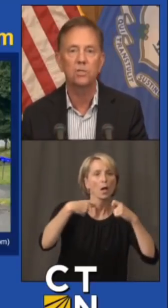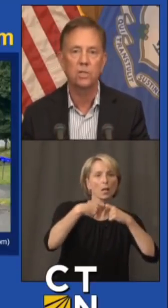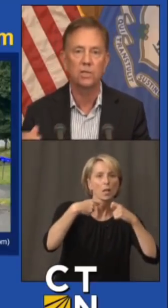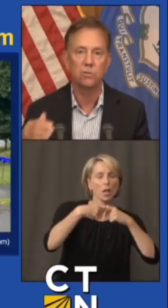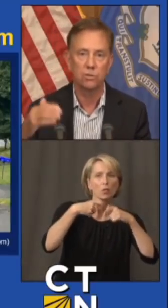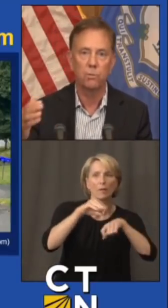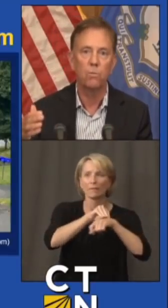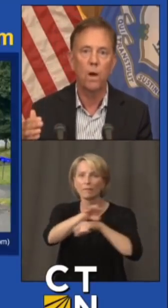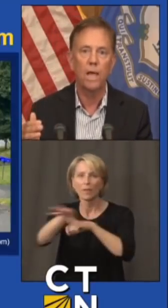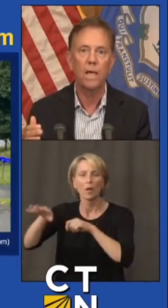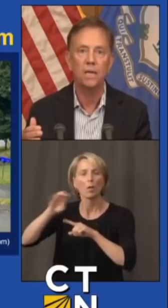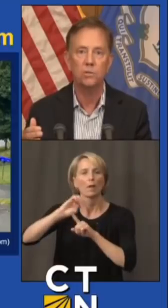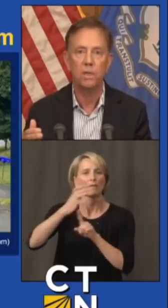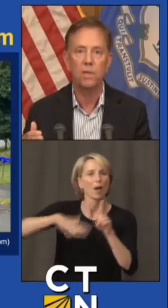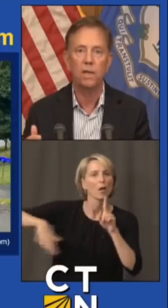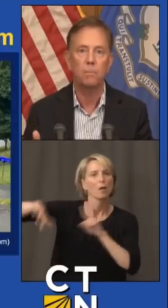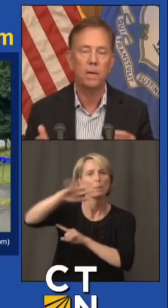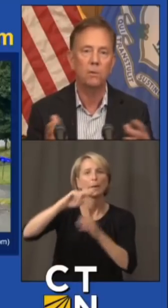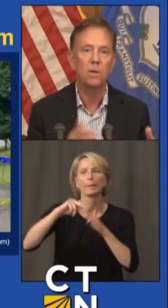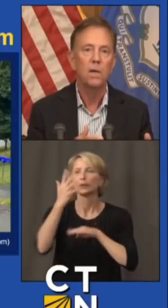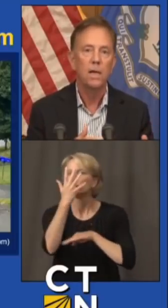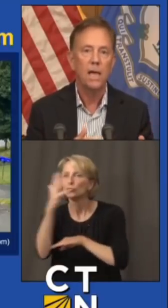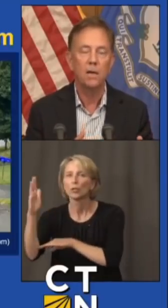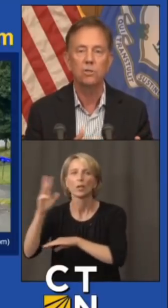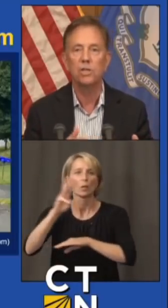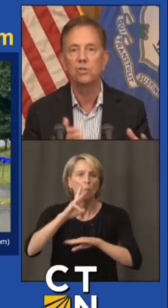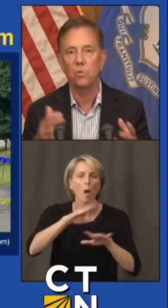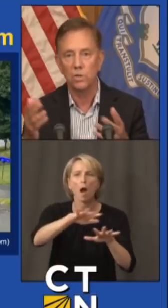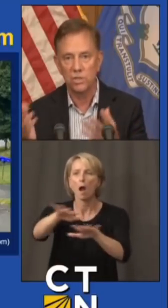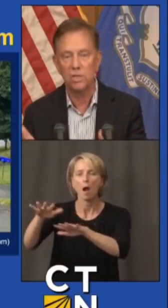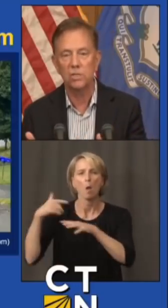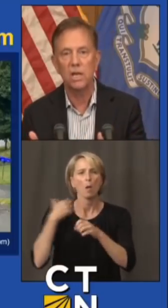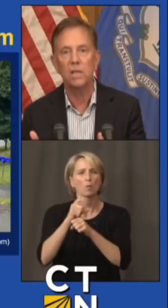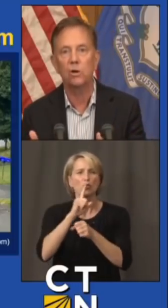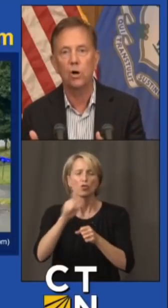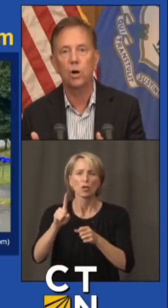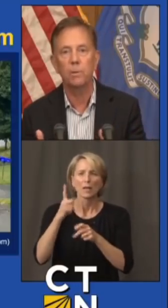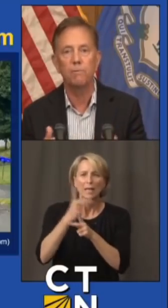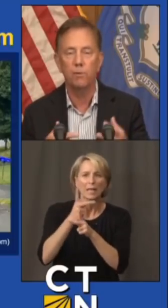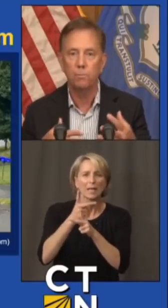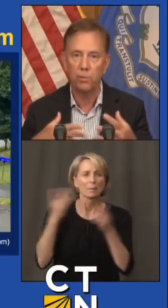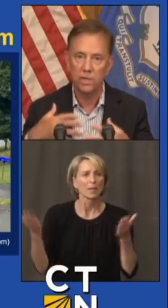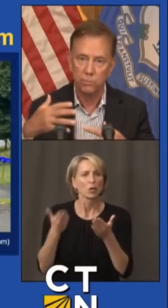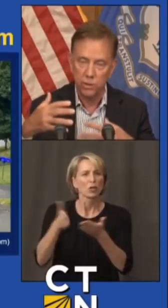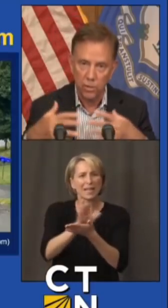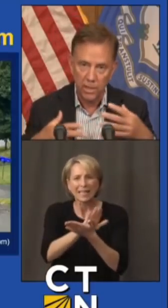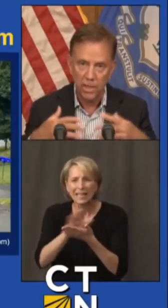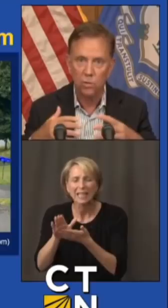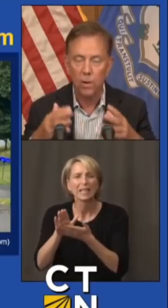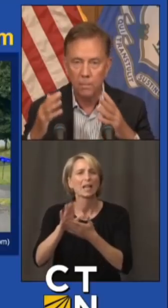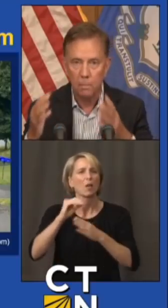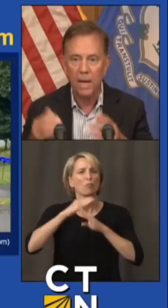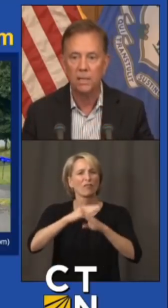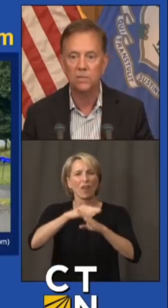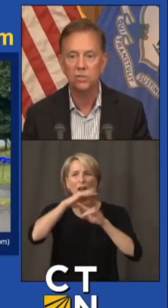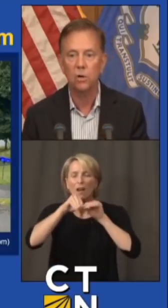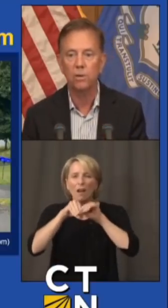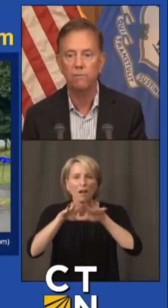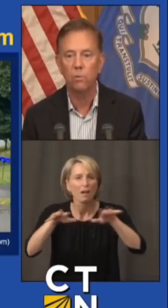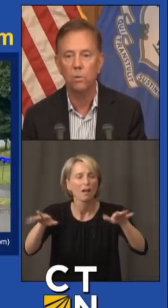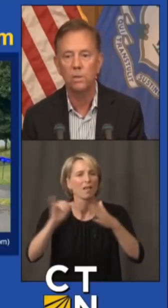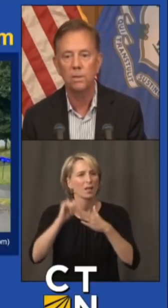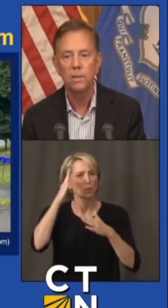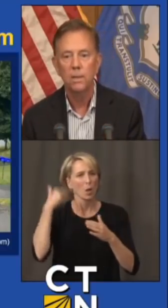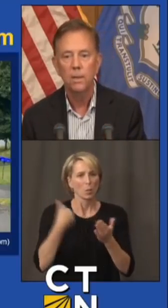at the legislature as we weigh in, as we think about energy sources and their carbon footprint, as we try and get the right balance